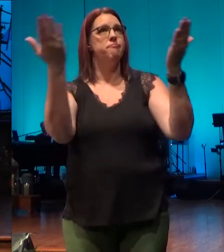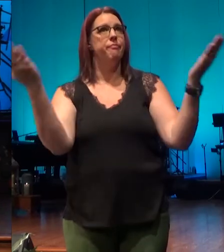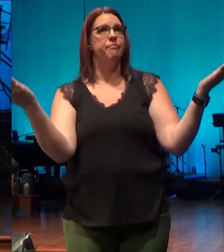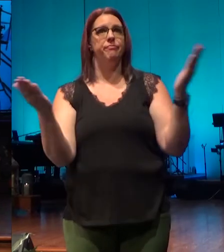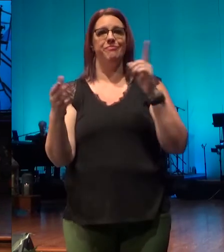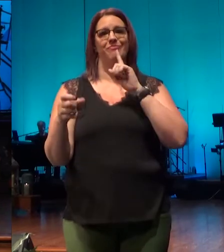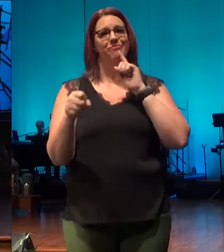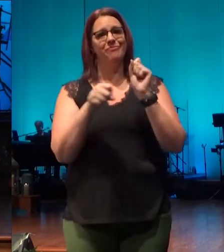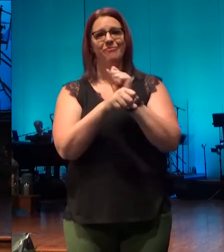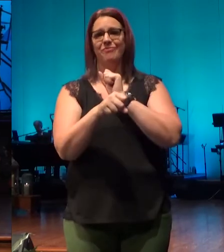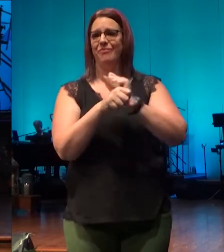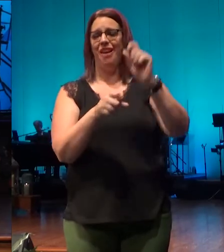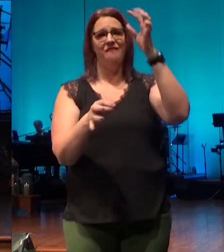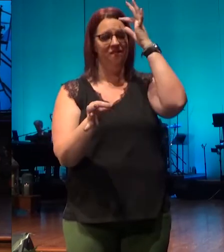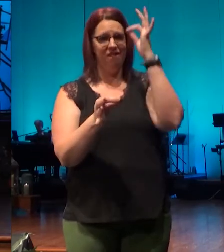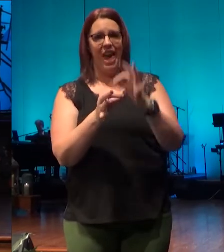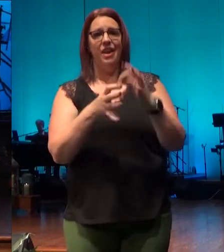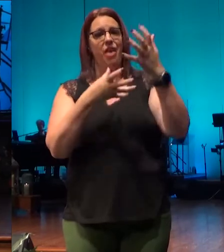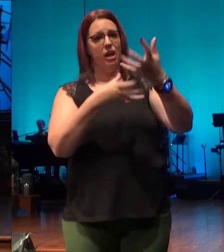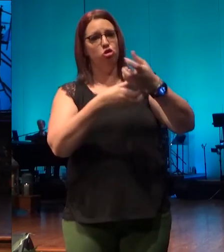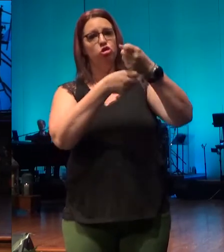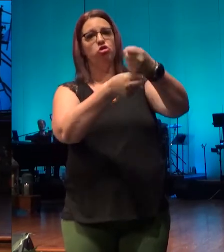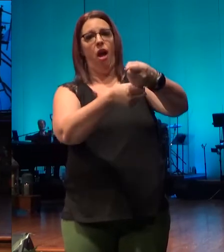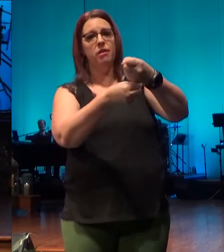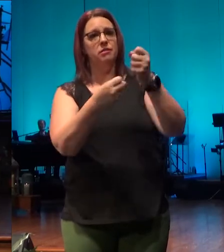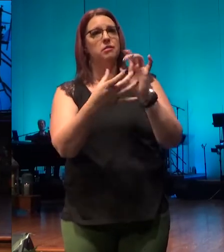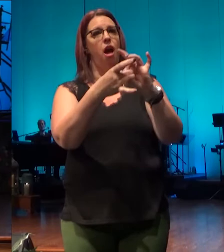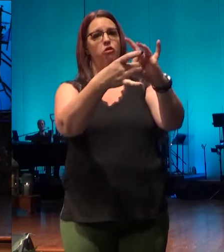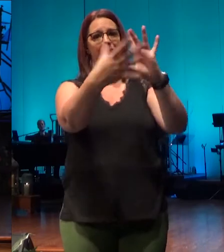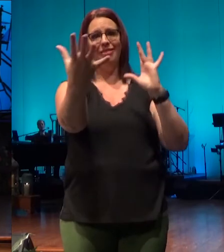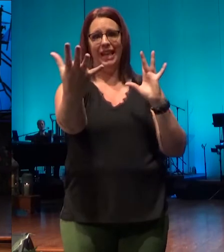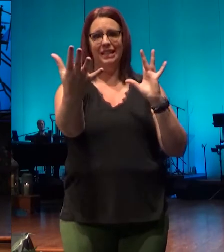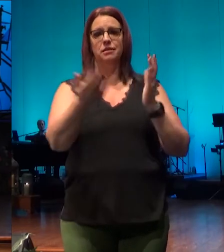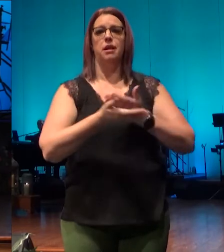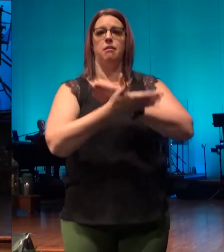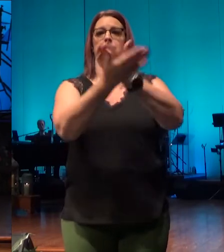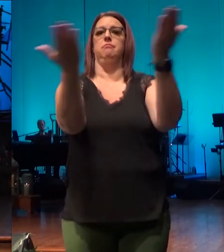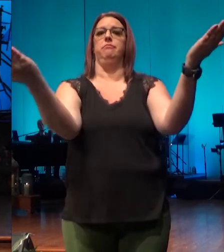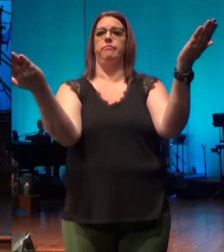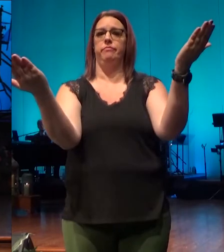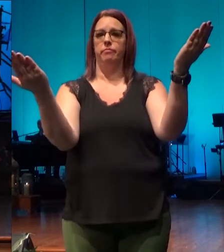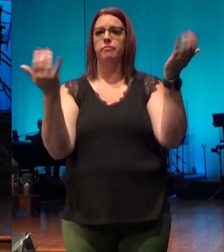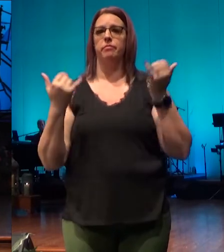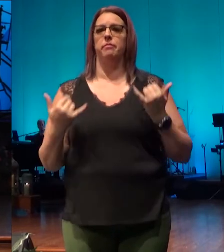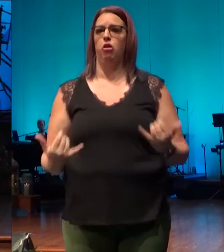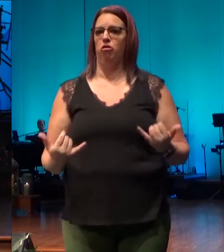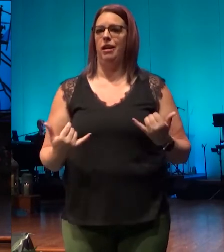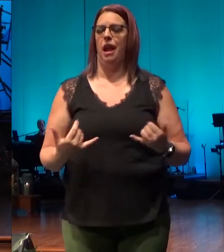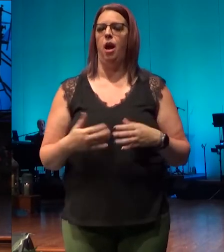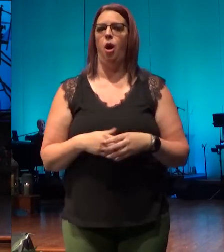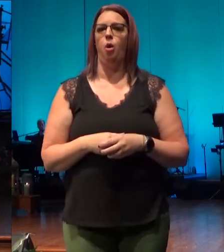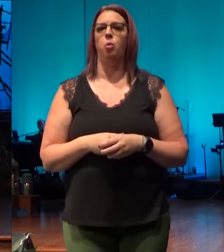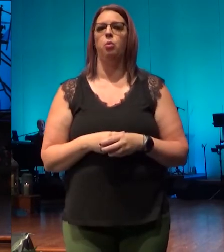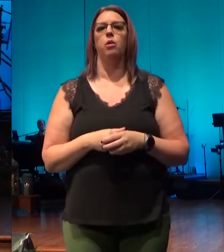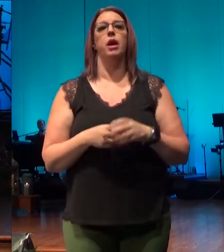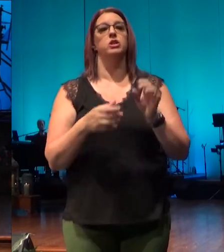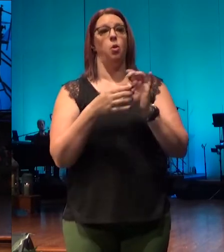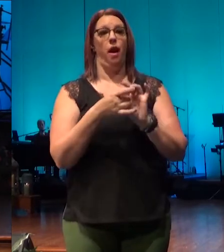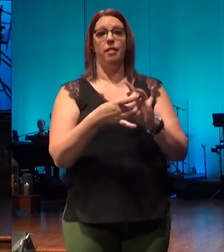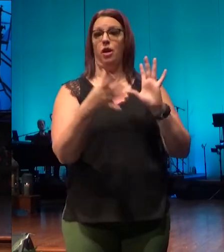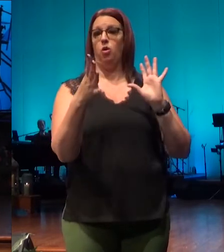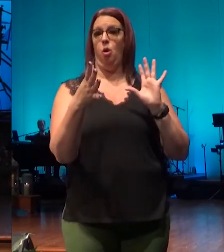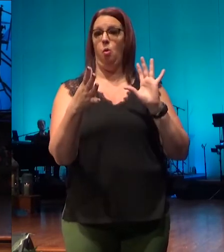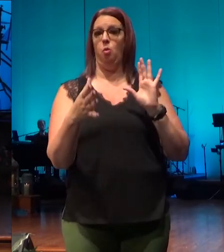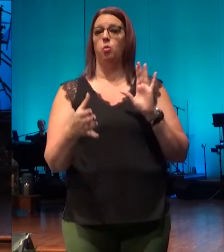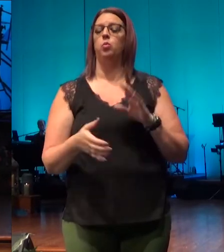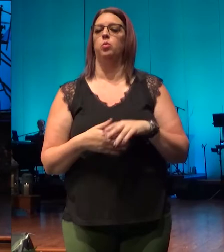absolute faith and trust. I release it knowing that it is done right here and right now. We let go, we let